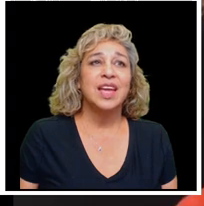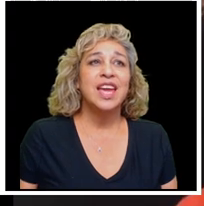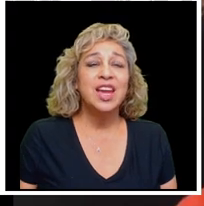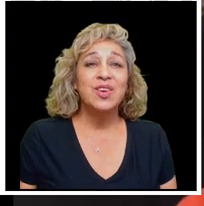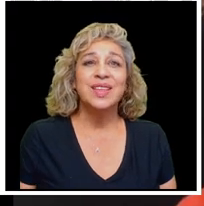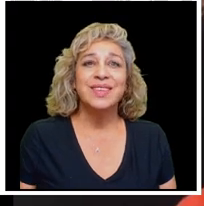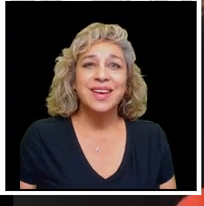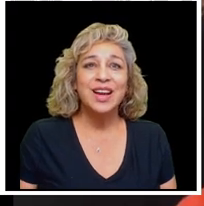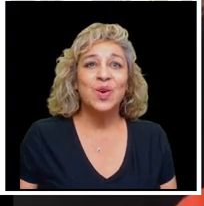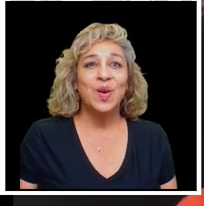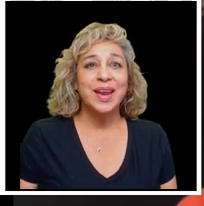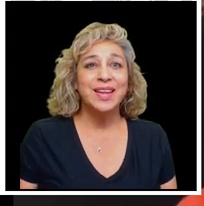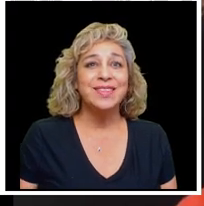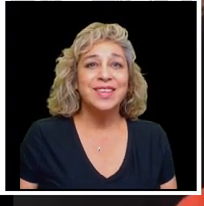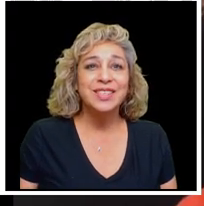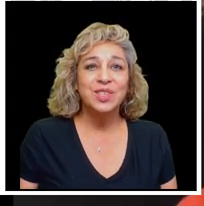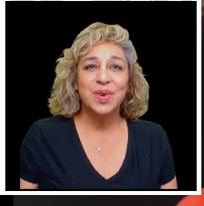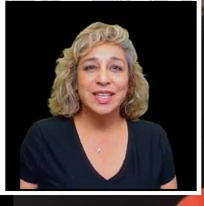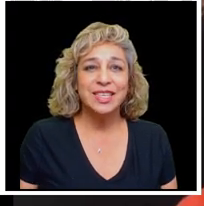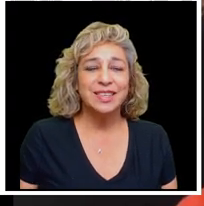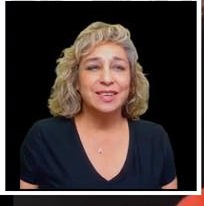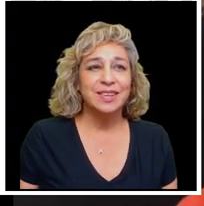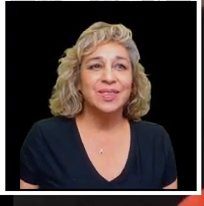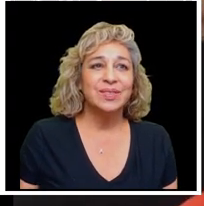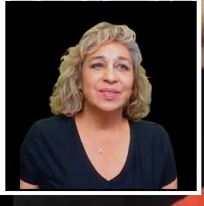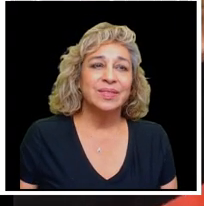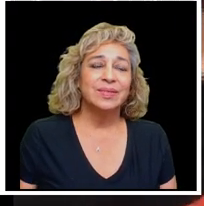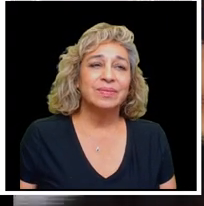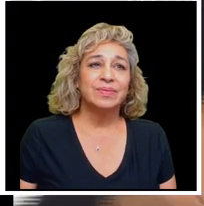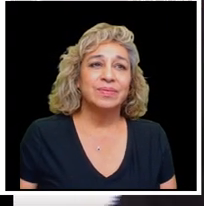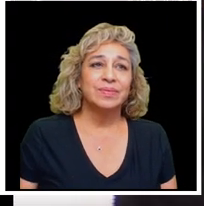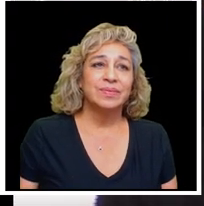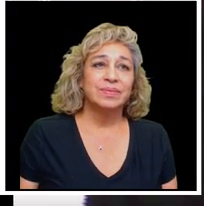here intern angle and in this region